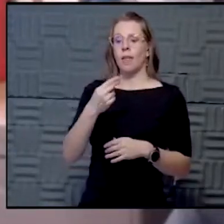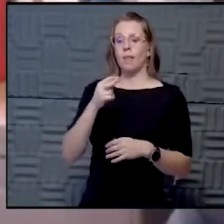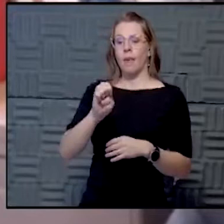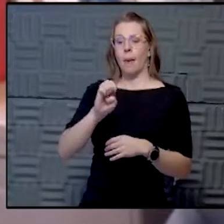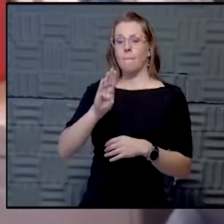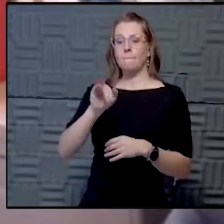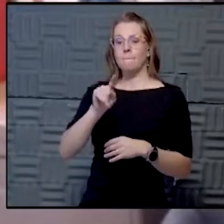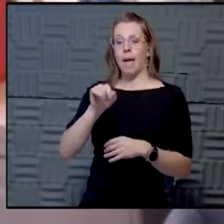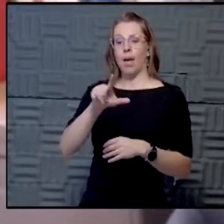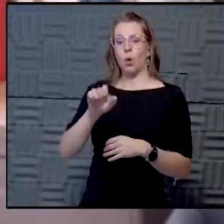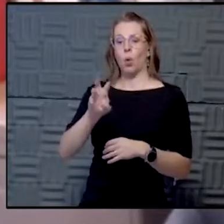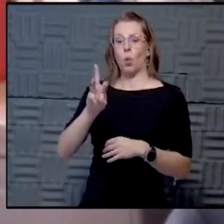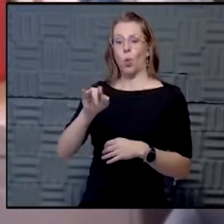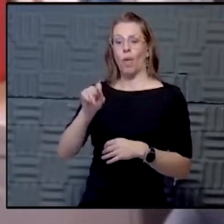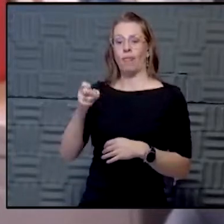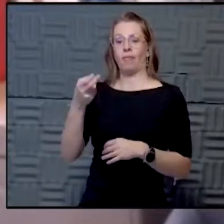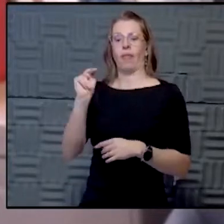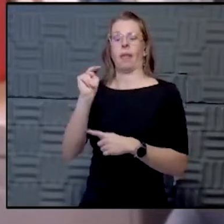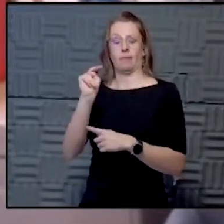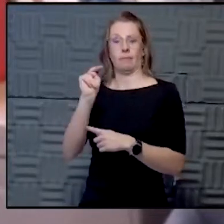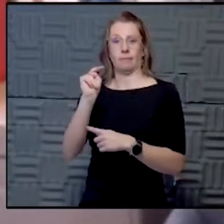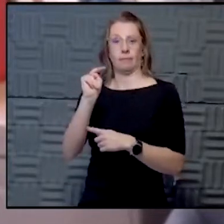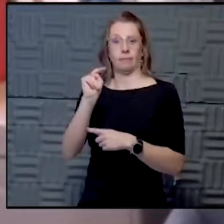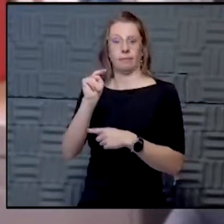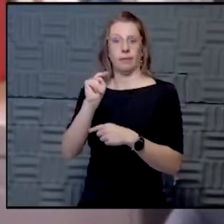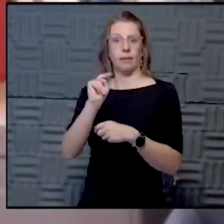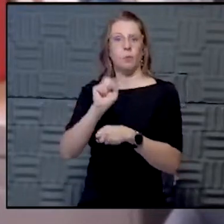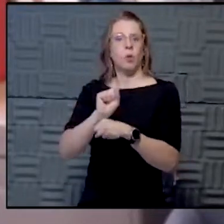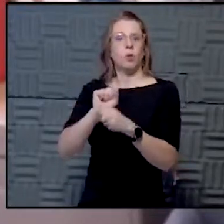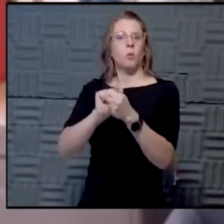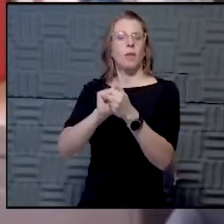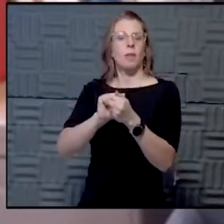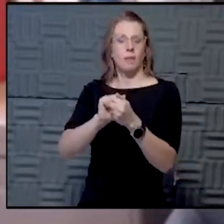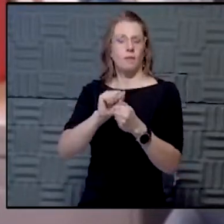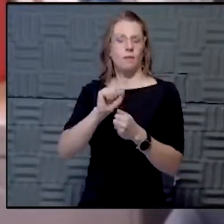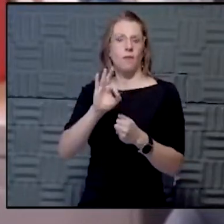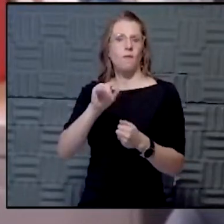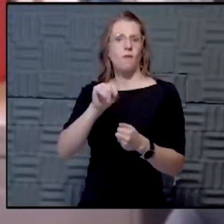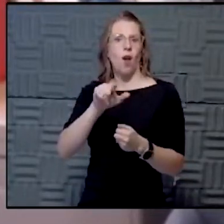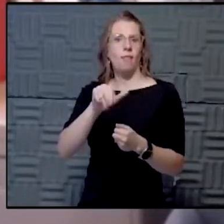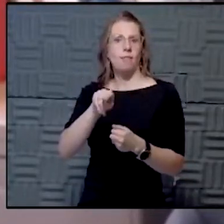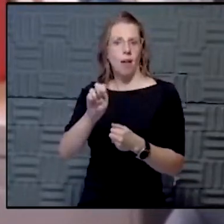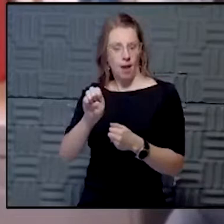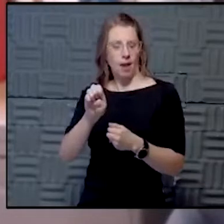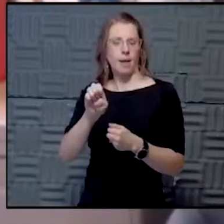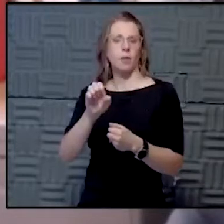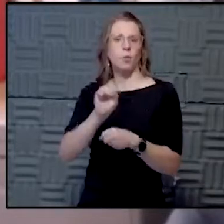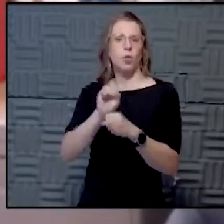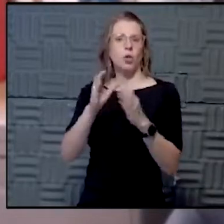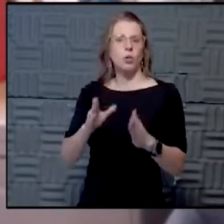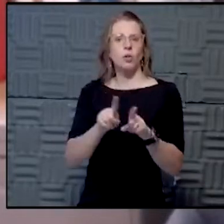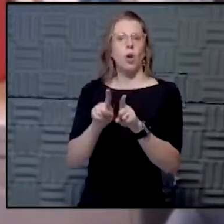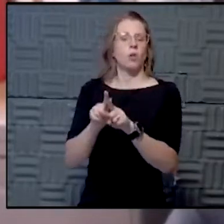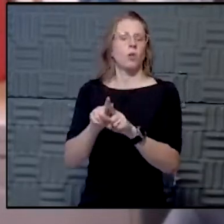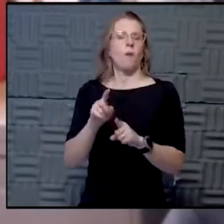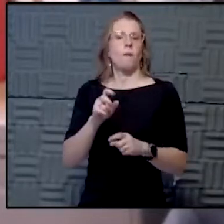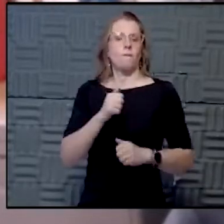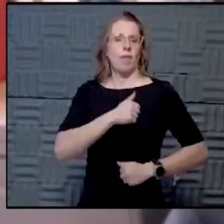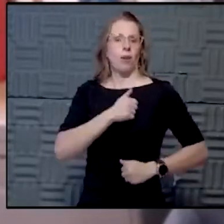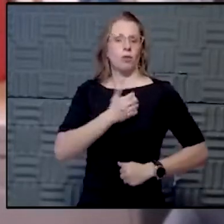responders, and now frontline medical personnel. And, 2020 was a very challenging year for all of us, but especially for these